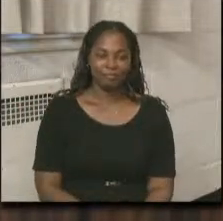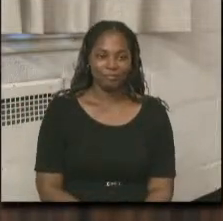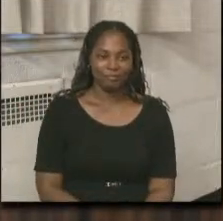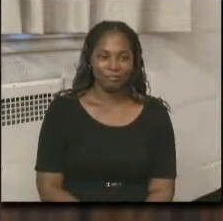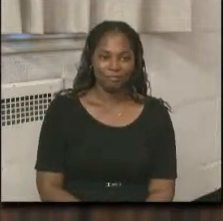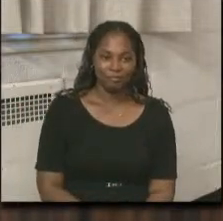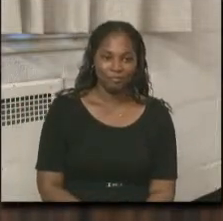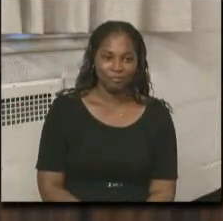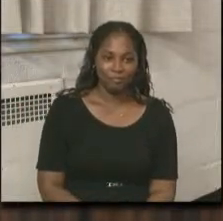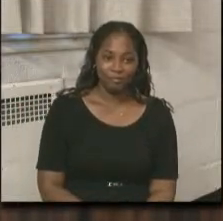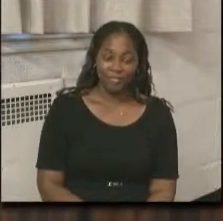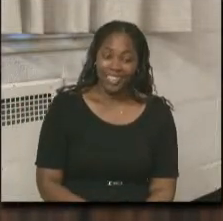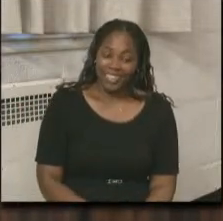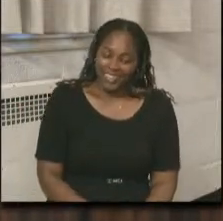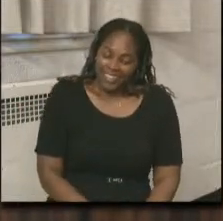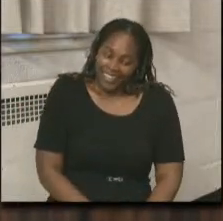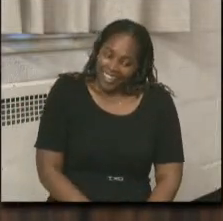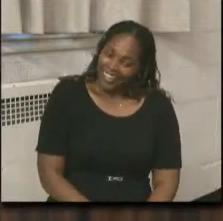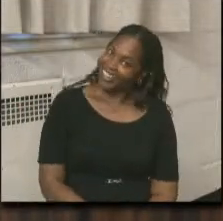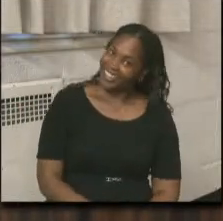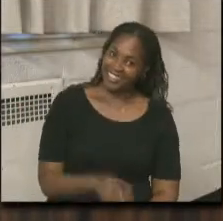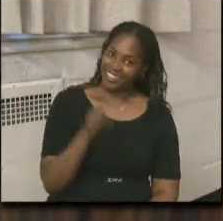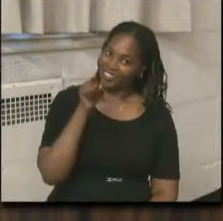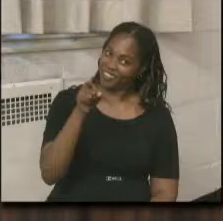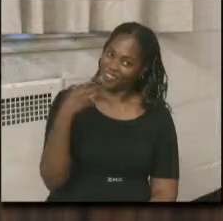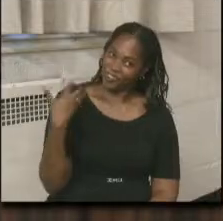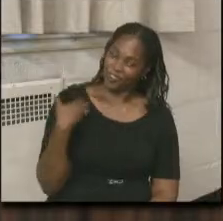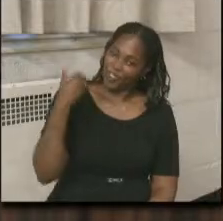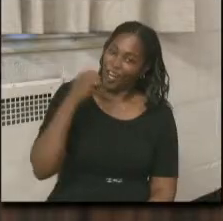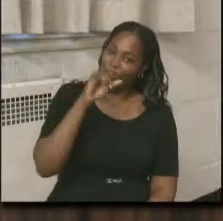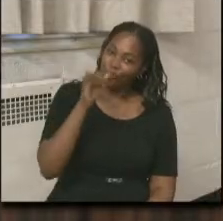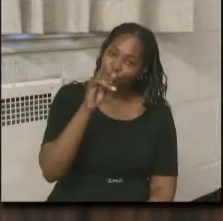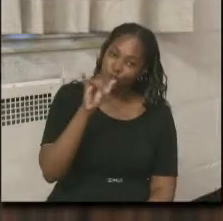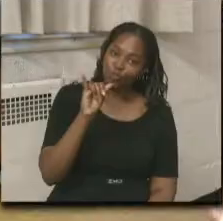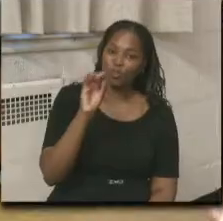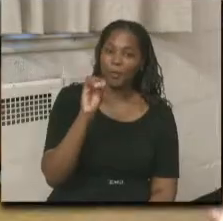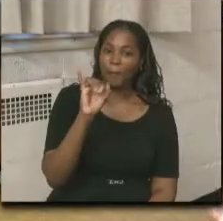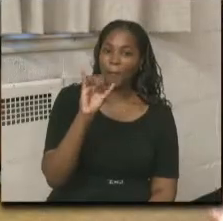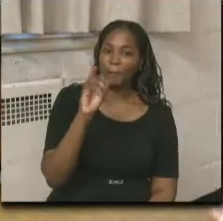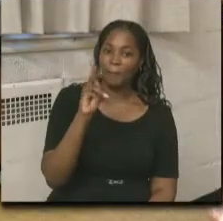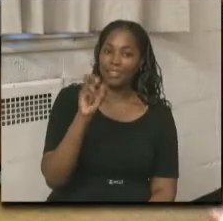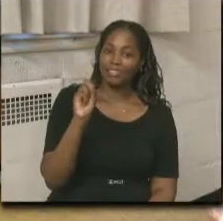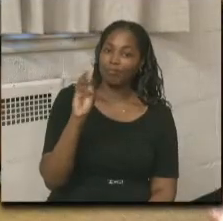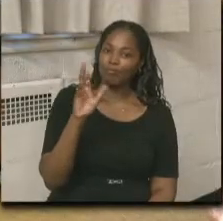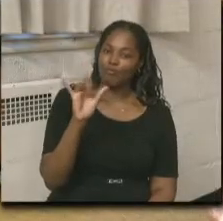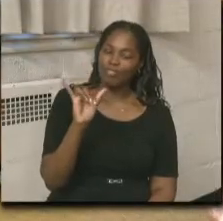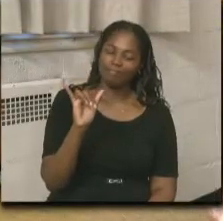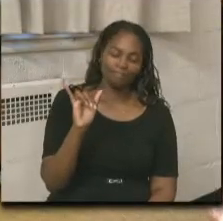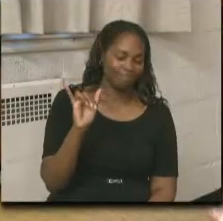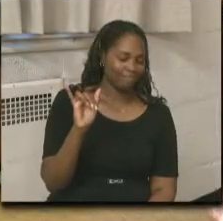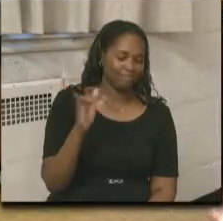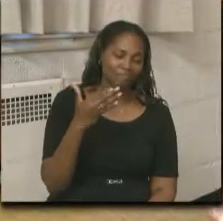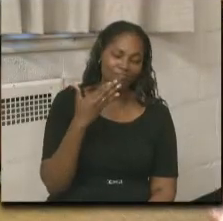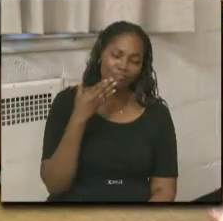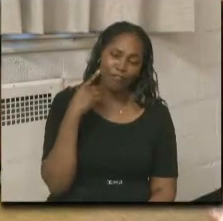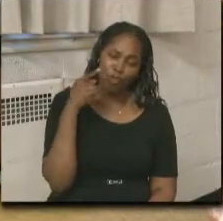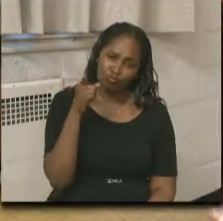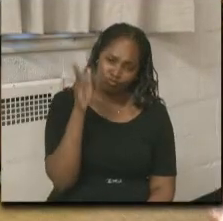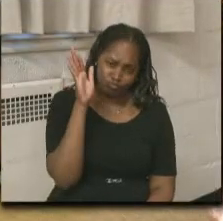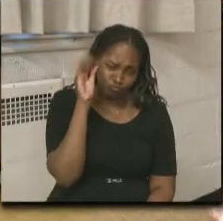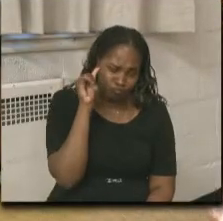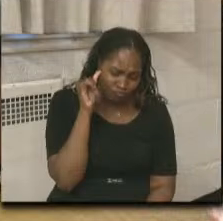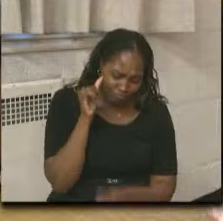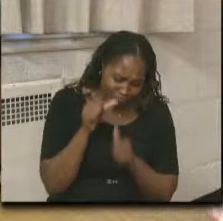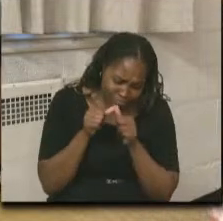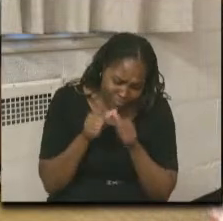Oh, Chair Judy Mickens Murray, thank you so much for your dedication, your clear passion for